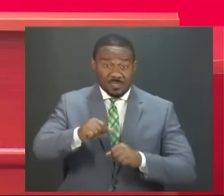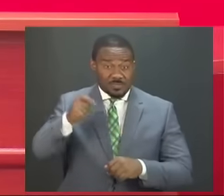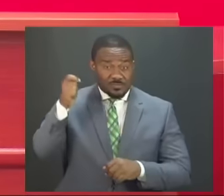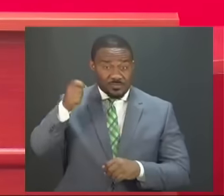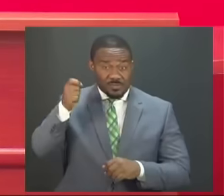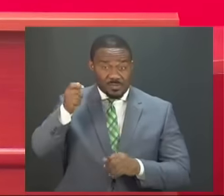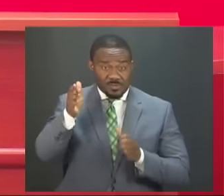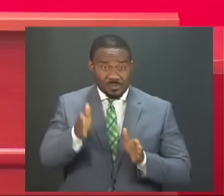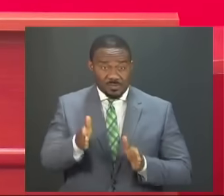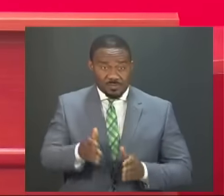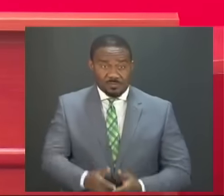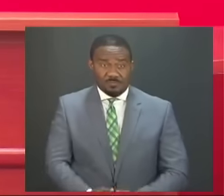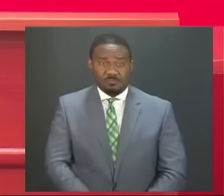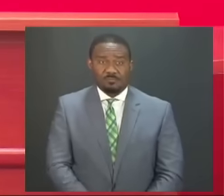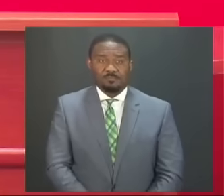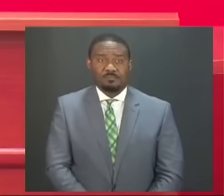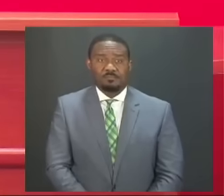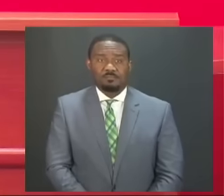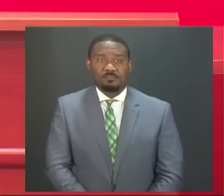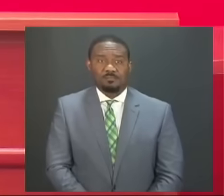for some time. You may recognize him.